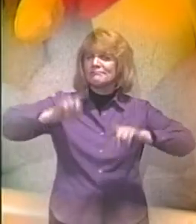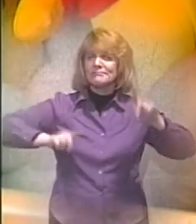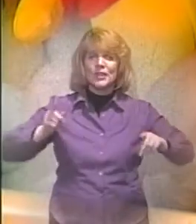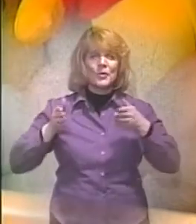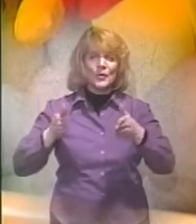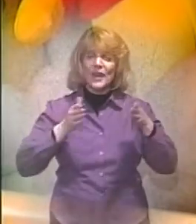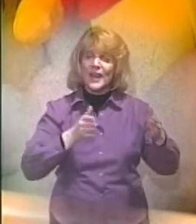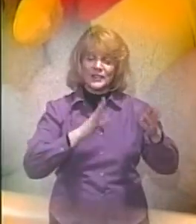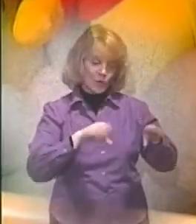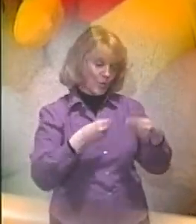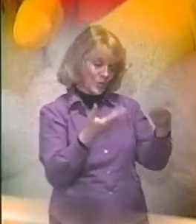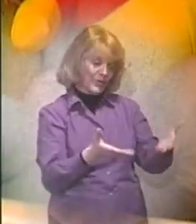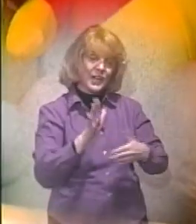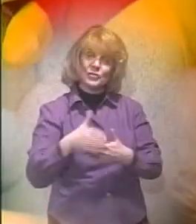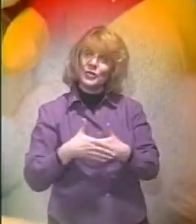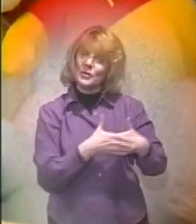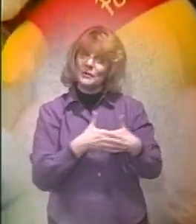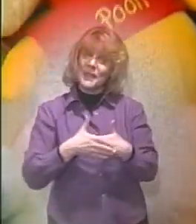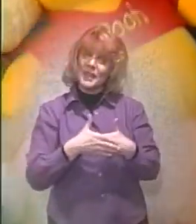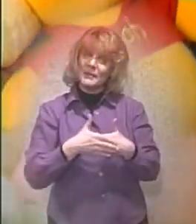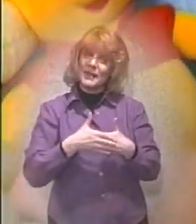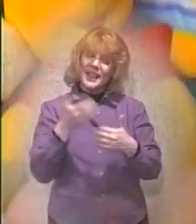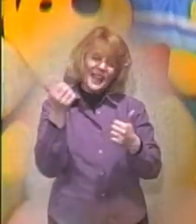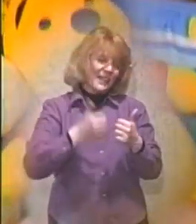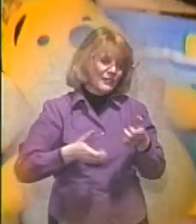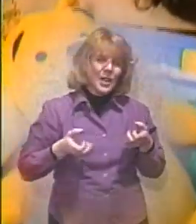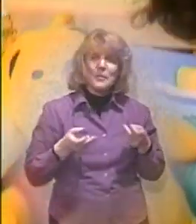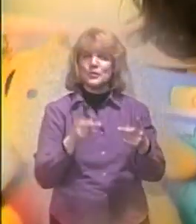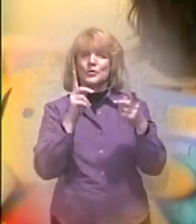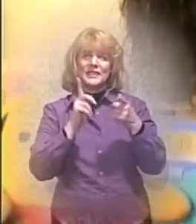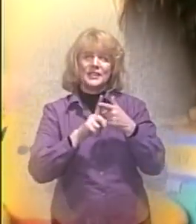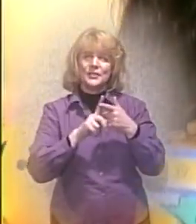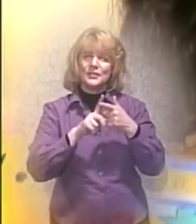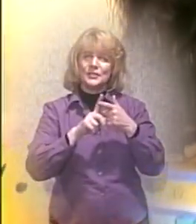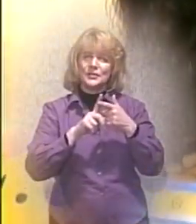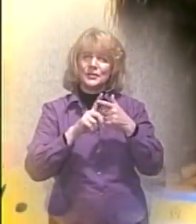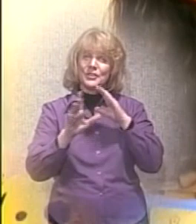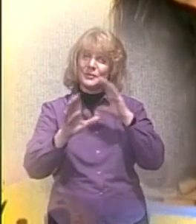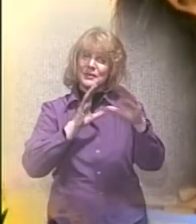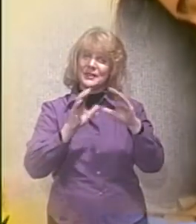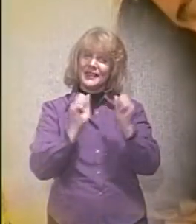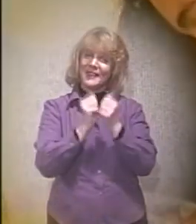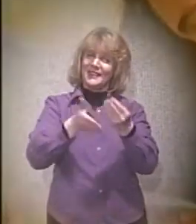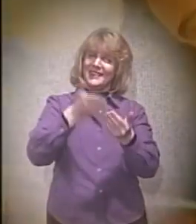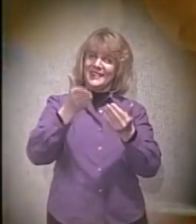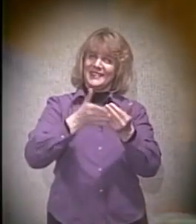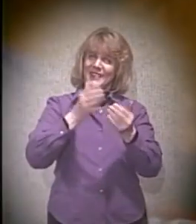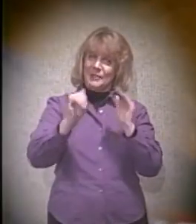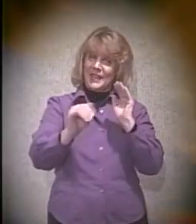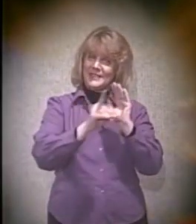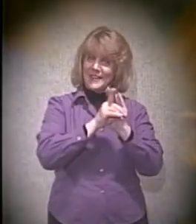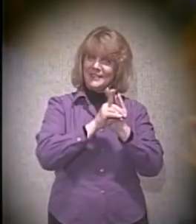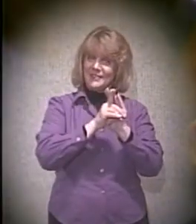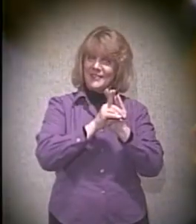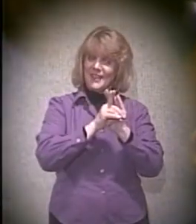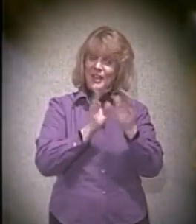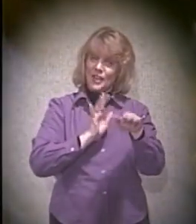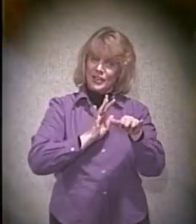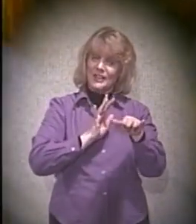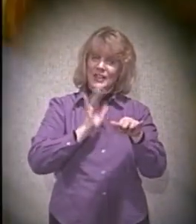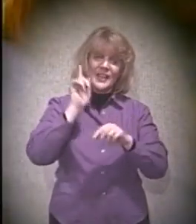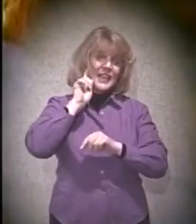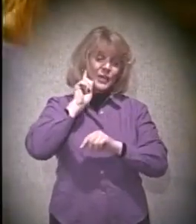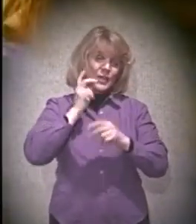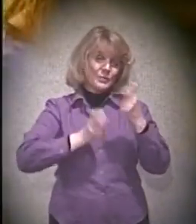baby every opportunity to communicate with greater ease by identifying a hearing problem early. Early identification